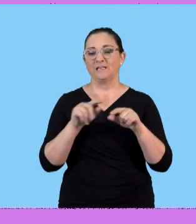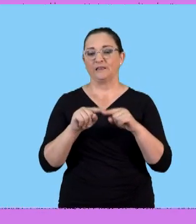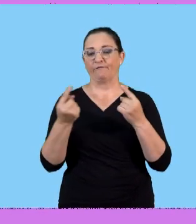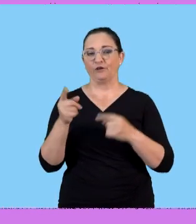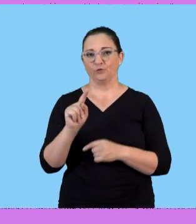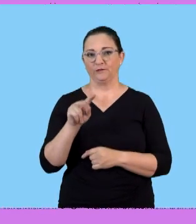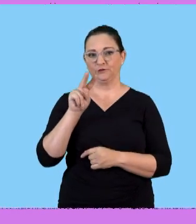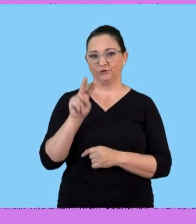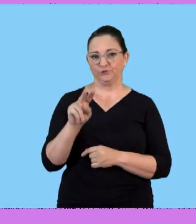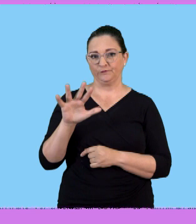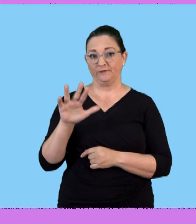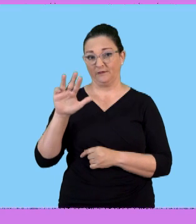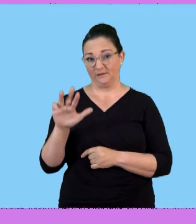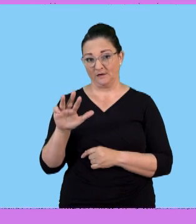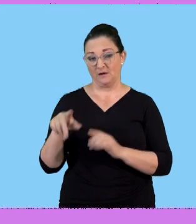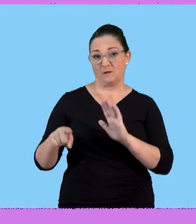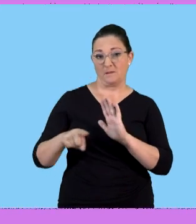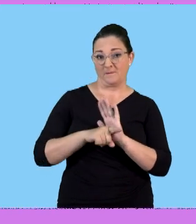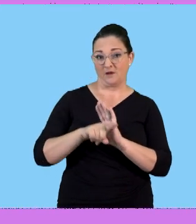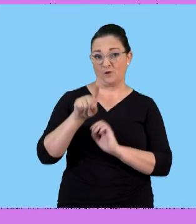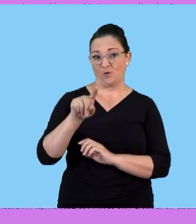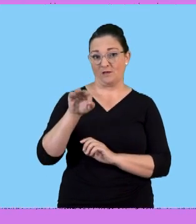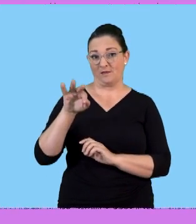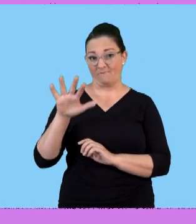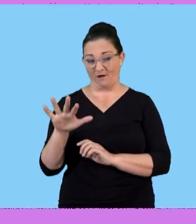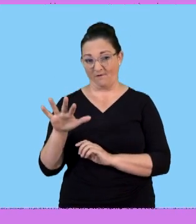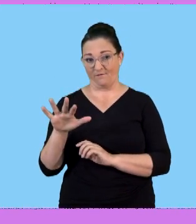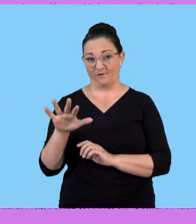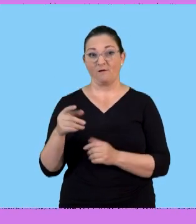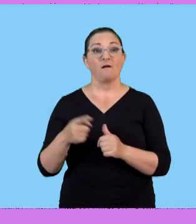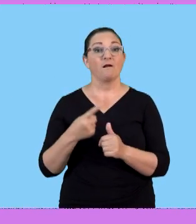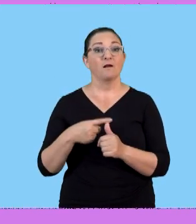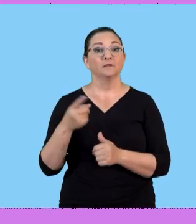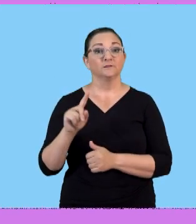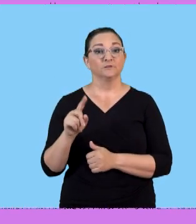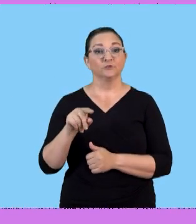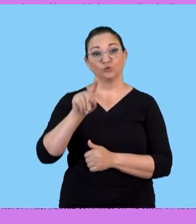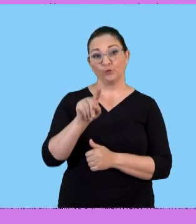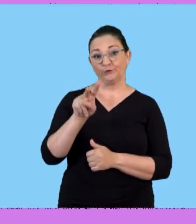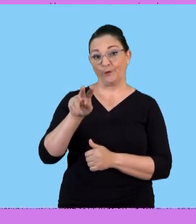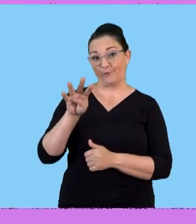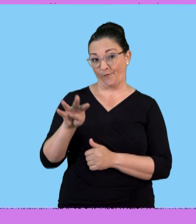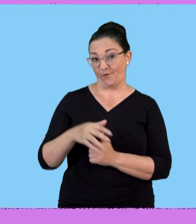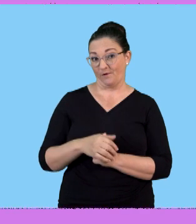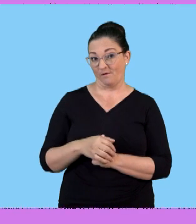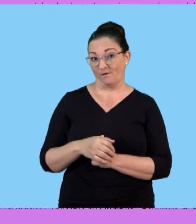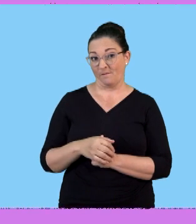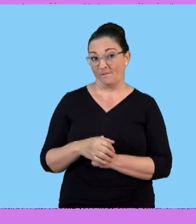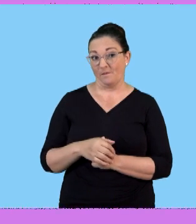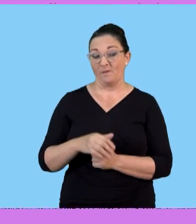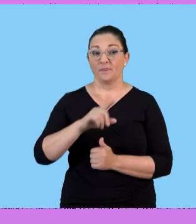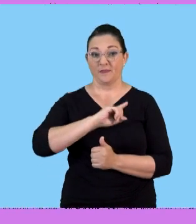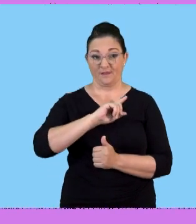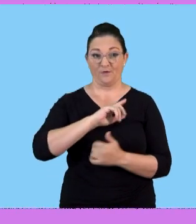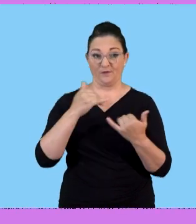So 259 minus my 135. So that will give me 124. Can you see? So that indicates